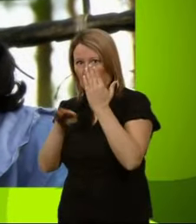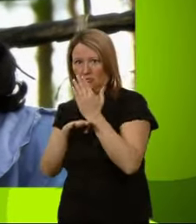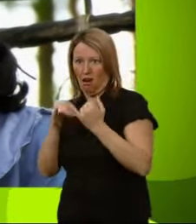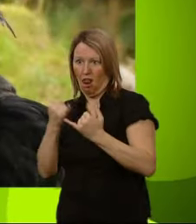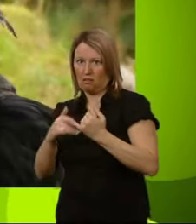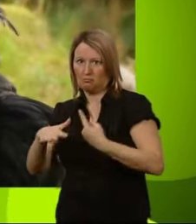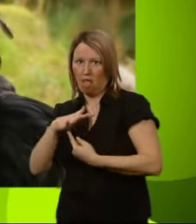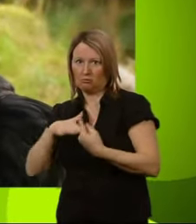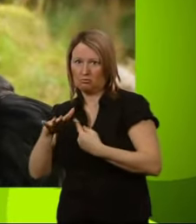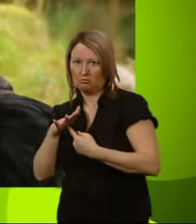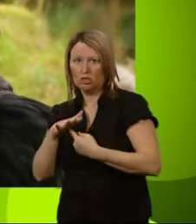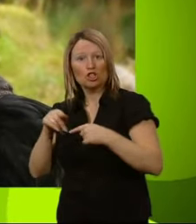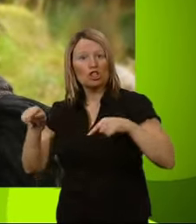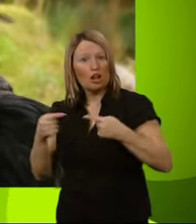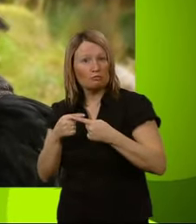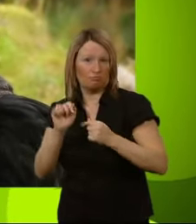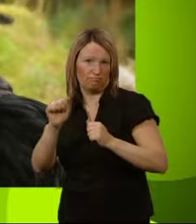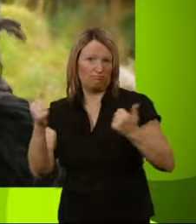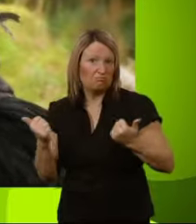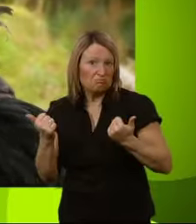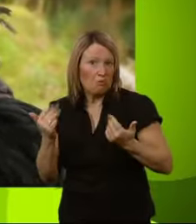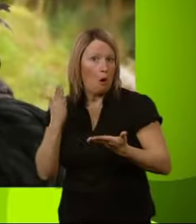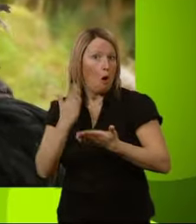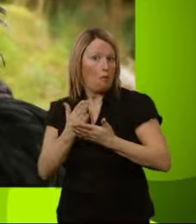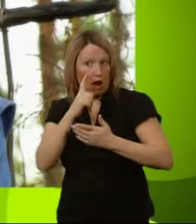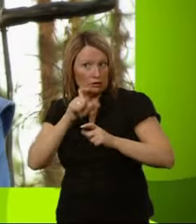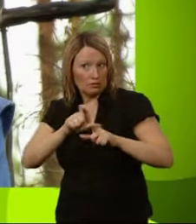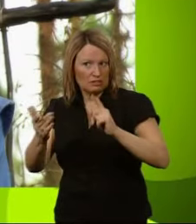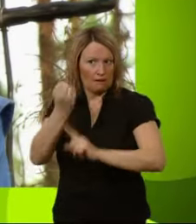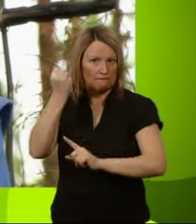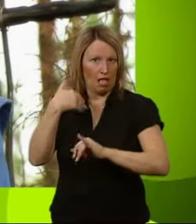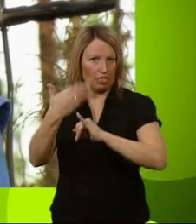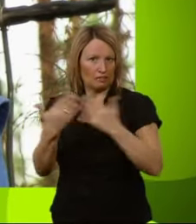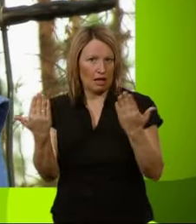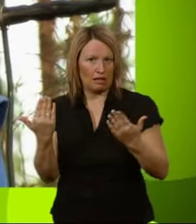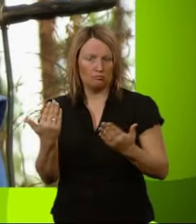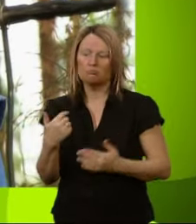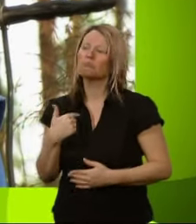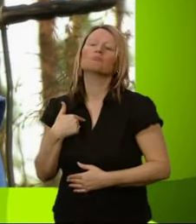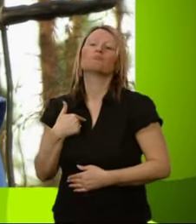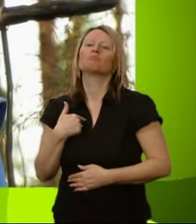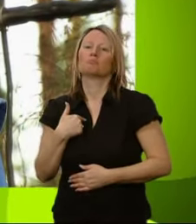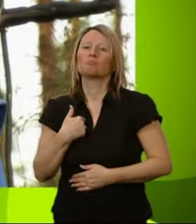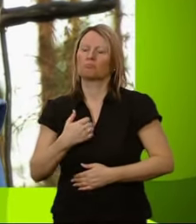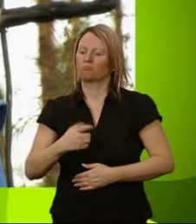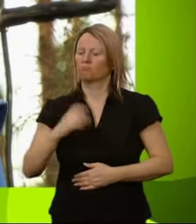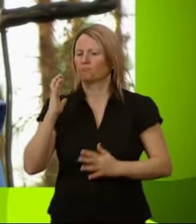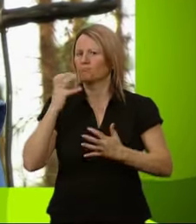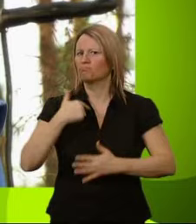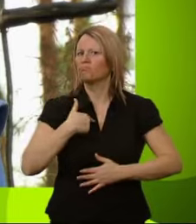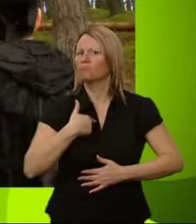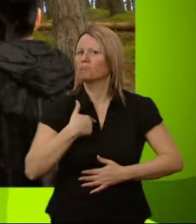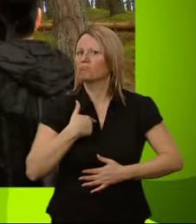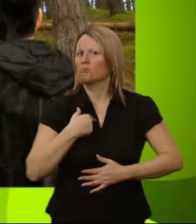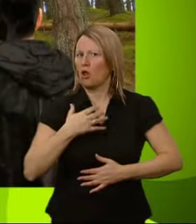place. Is your challenge over, or can you yet survive this day? Yes, I am quite concerned. I've lost quite a few lives,